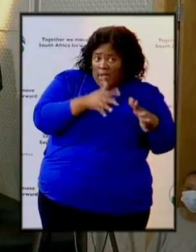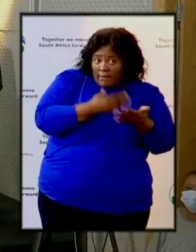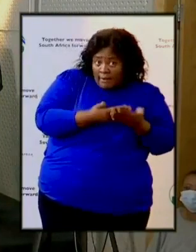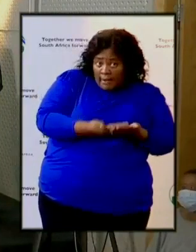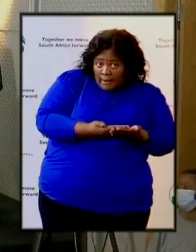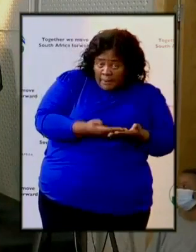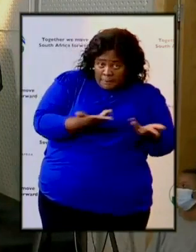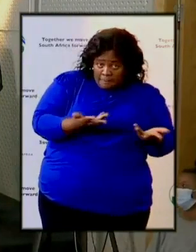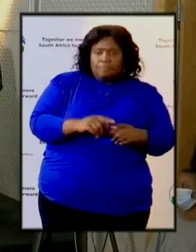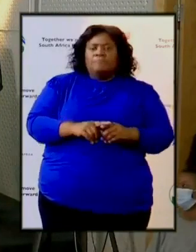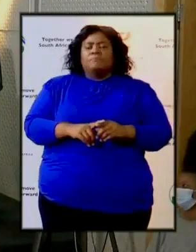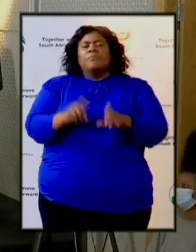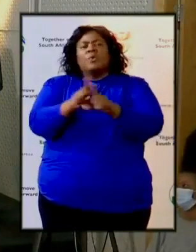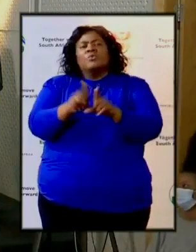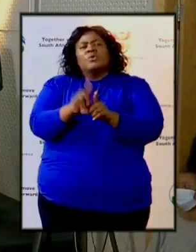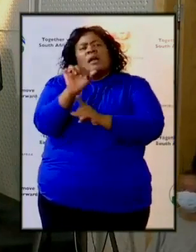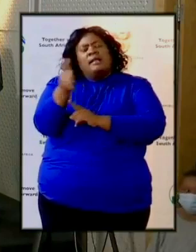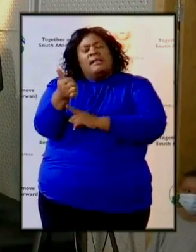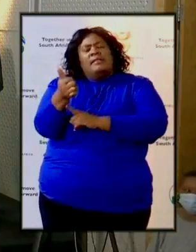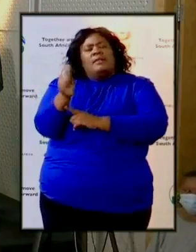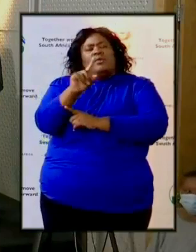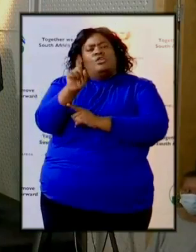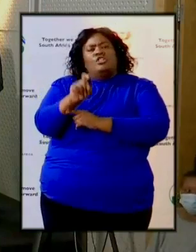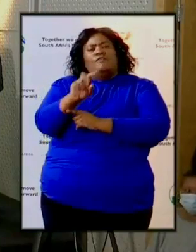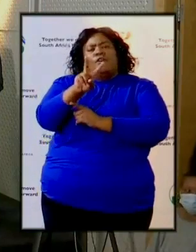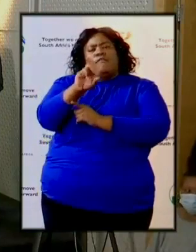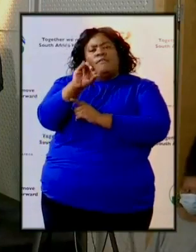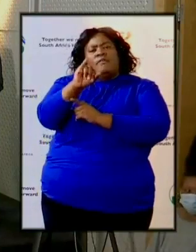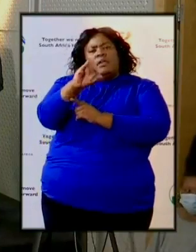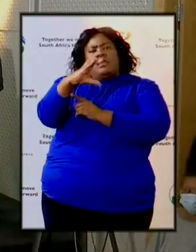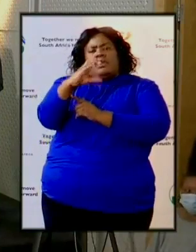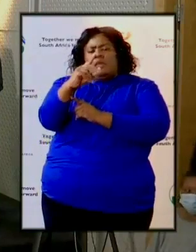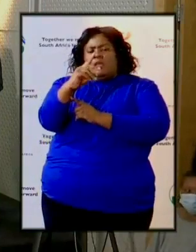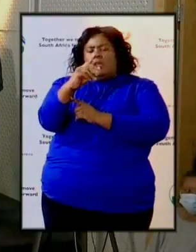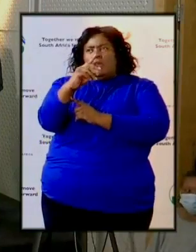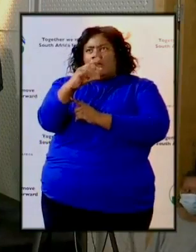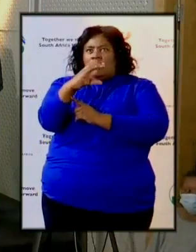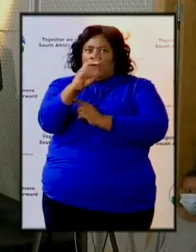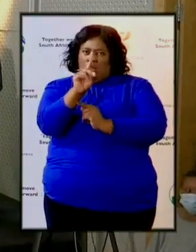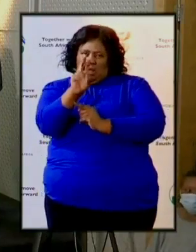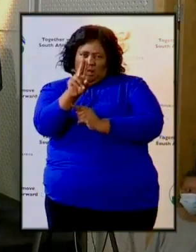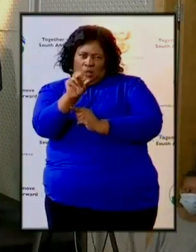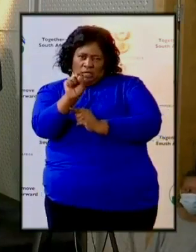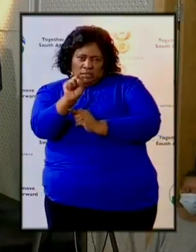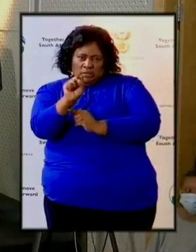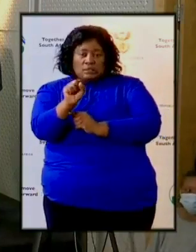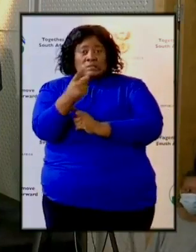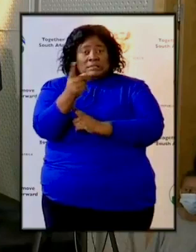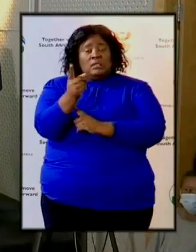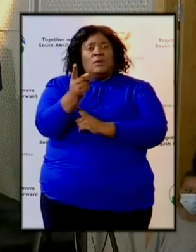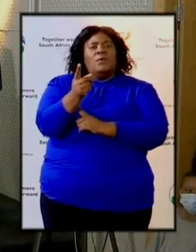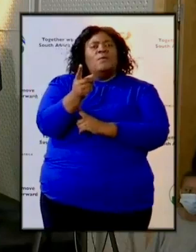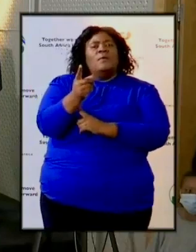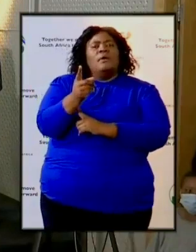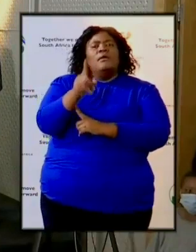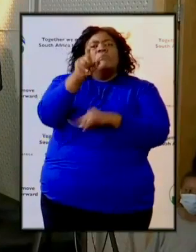Vickers Berger from Netwerk 24, and he's asking, will domestic workers be allowed to return to work,